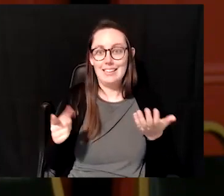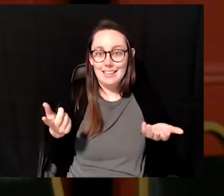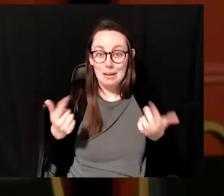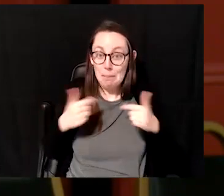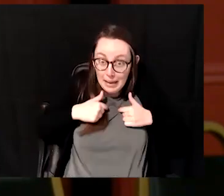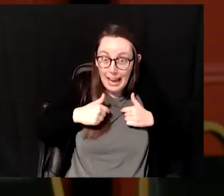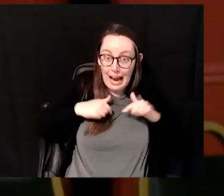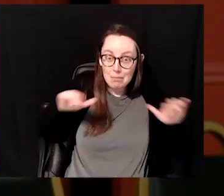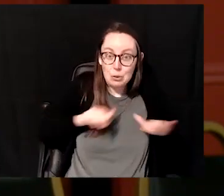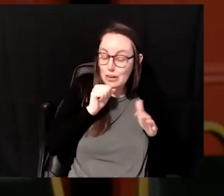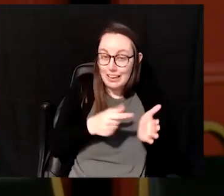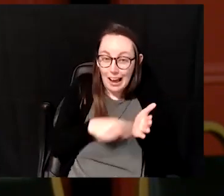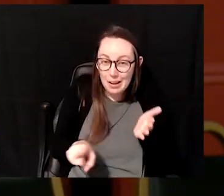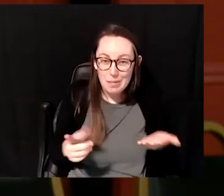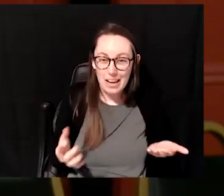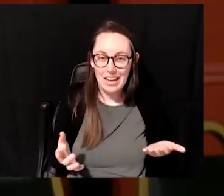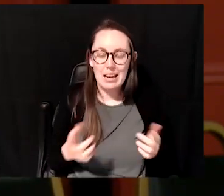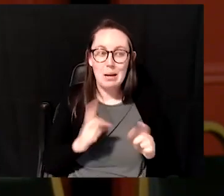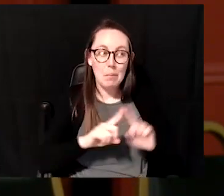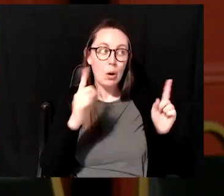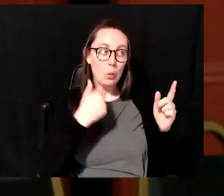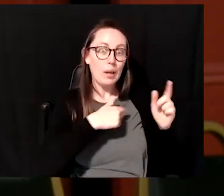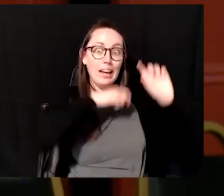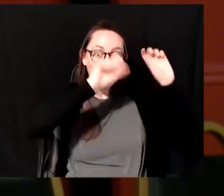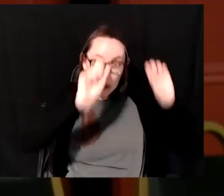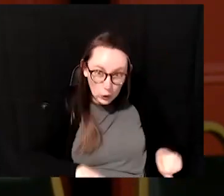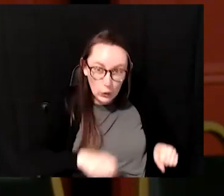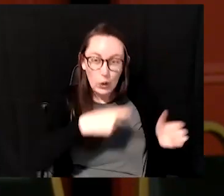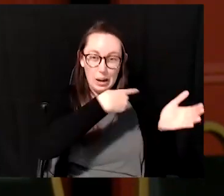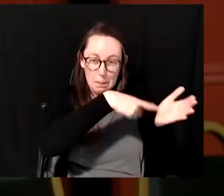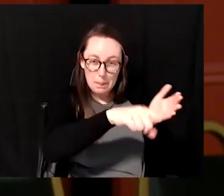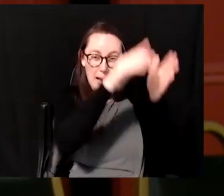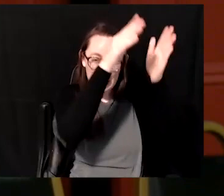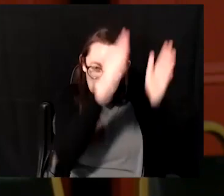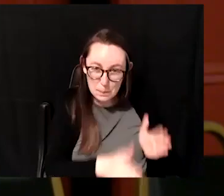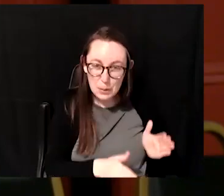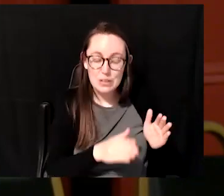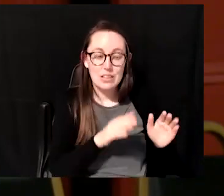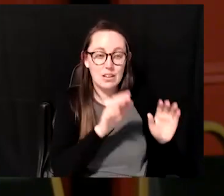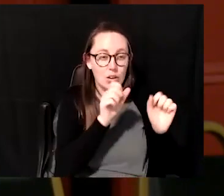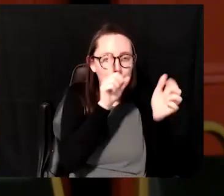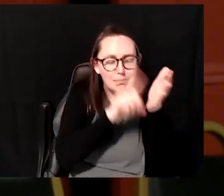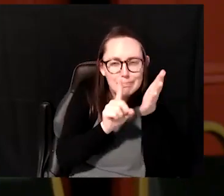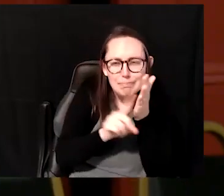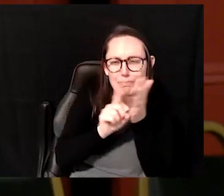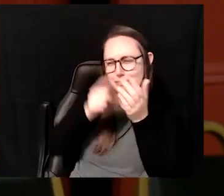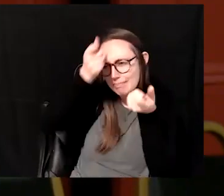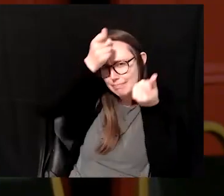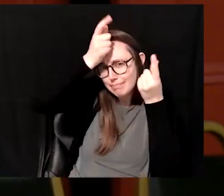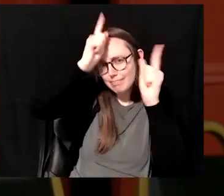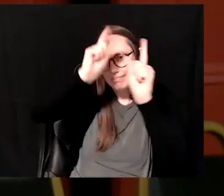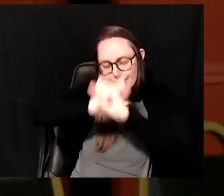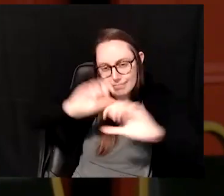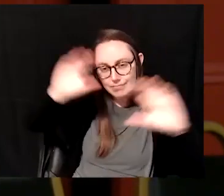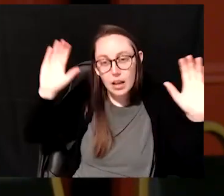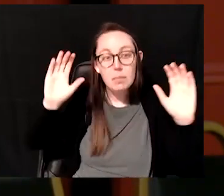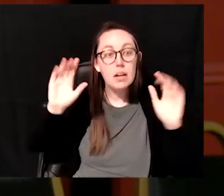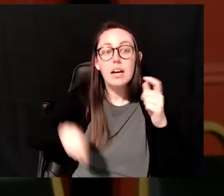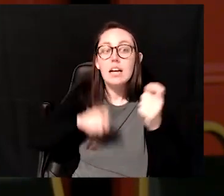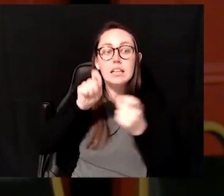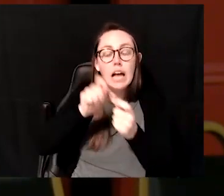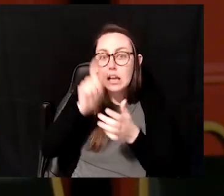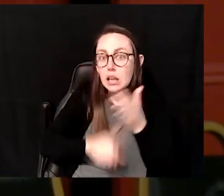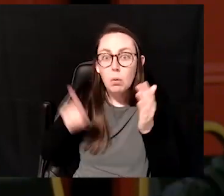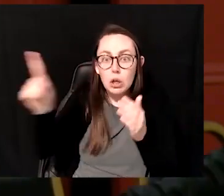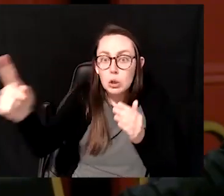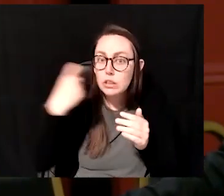have a deeper sense of what might be possible the very things that you're saying Liz like which of these recommendations really would work in our